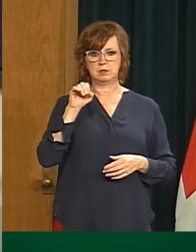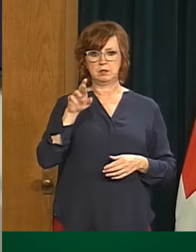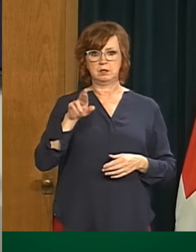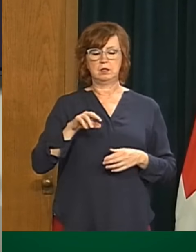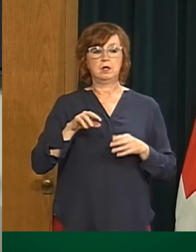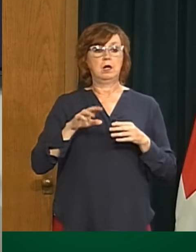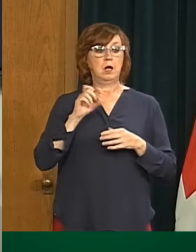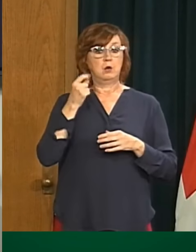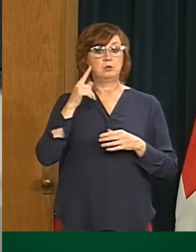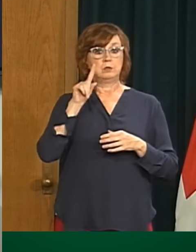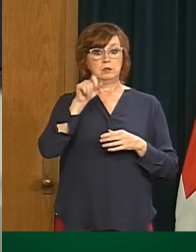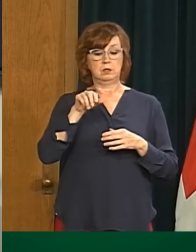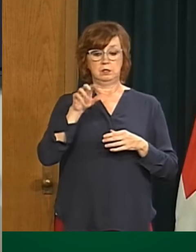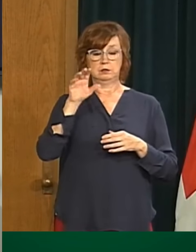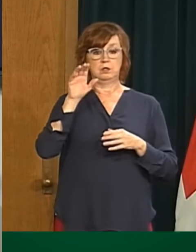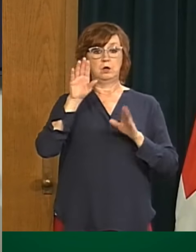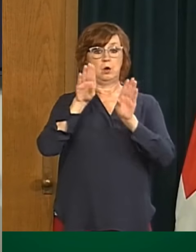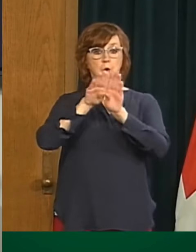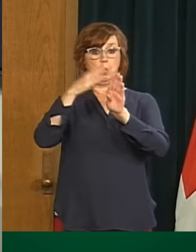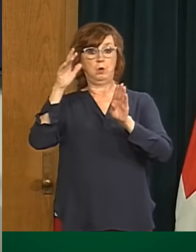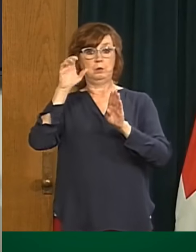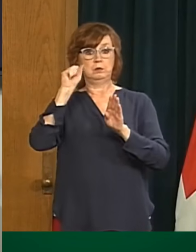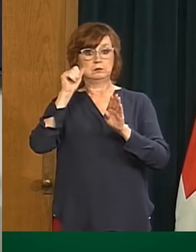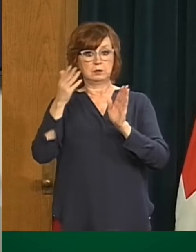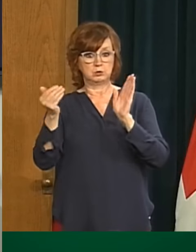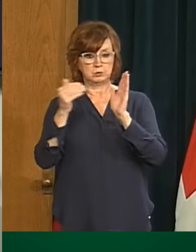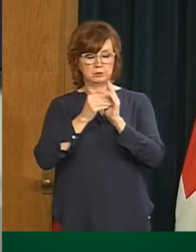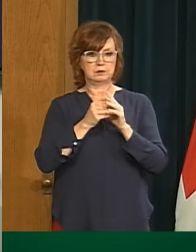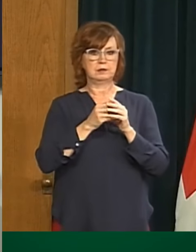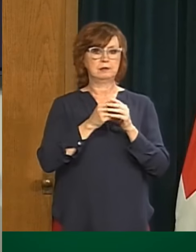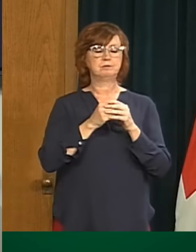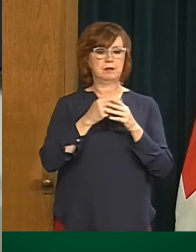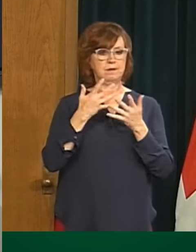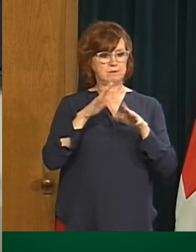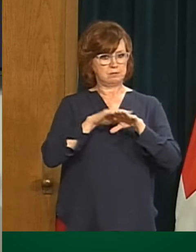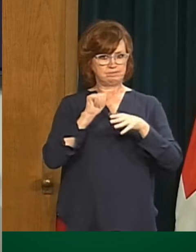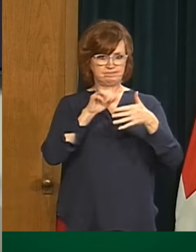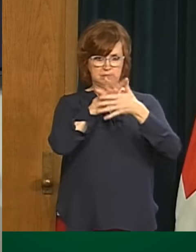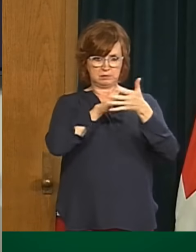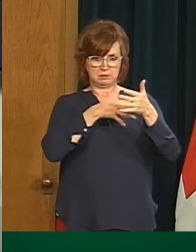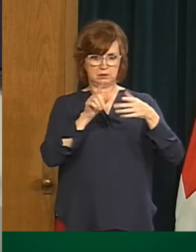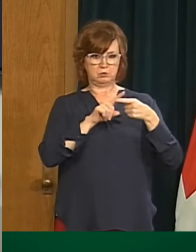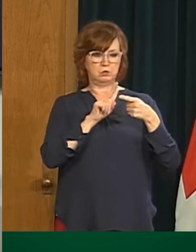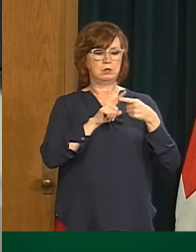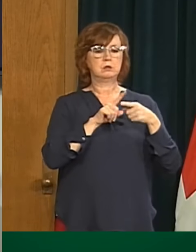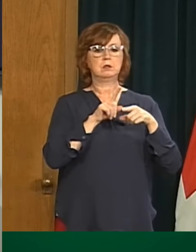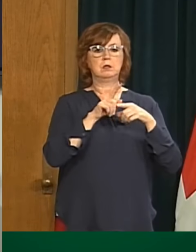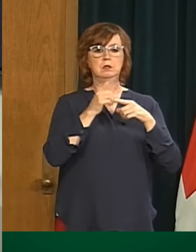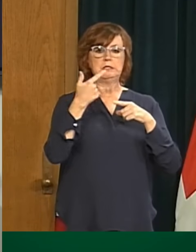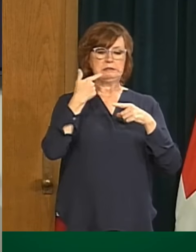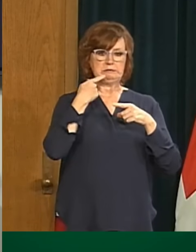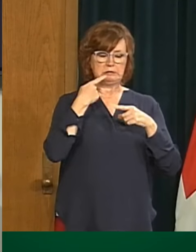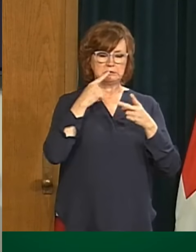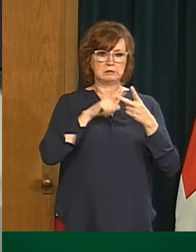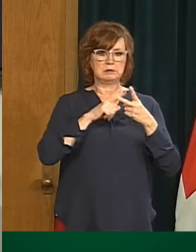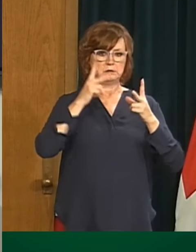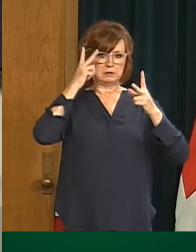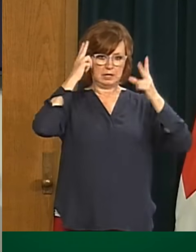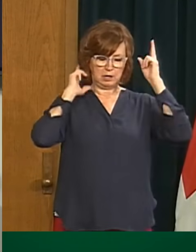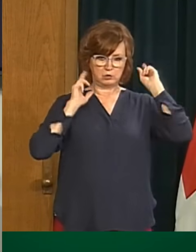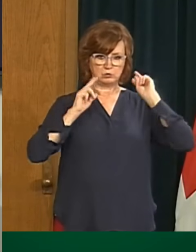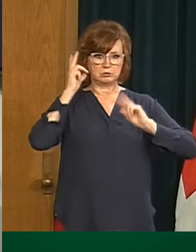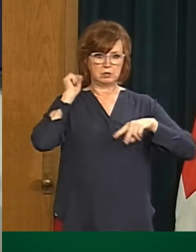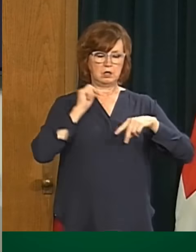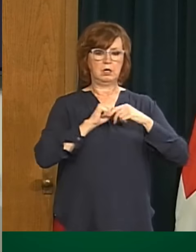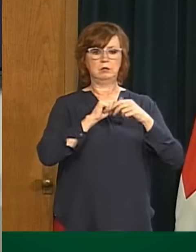Reopen Plan does call for certain sectors like dentists, optometrists, hairstylists, barbers to be wearing PPE in order to open